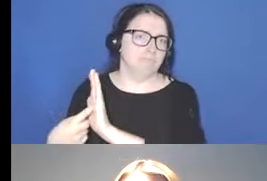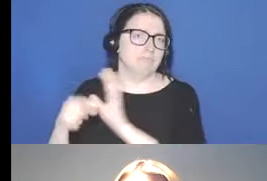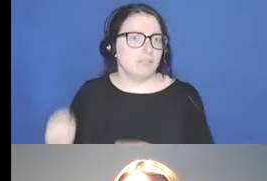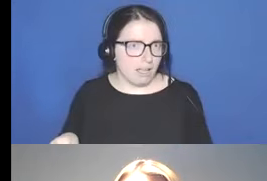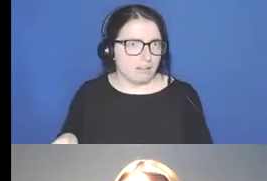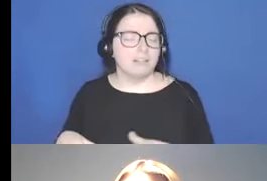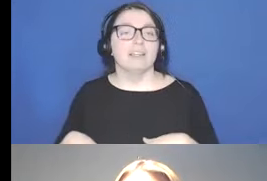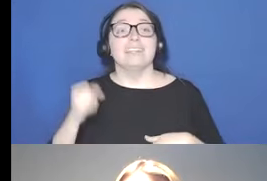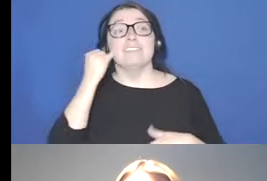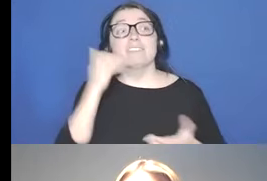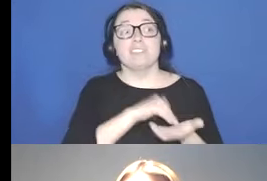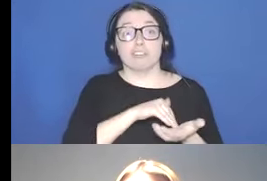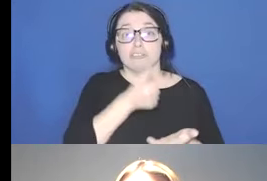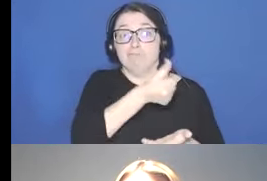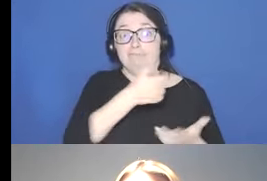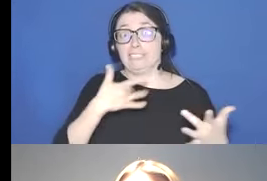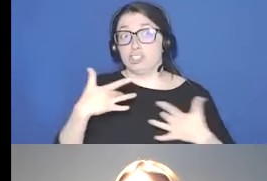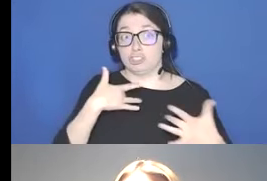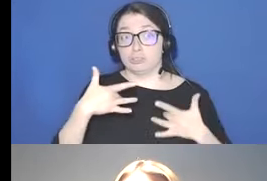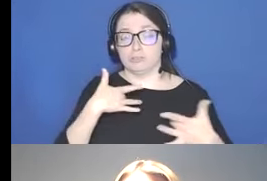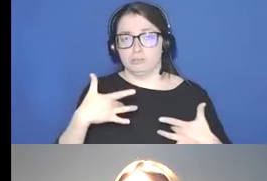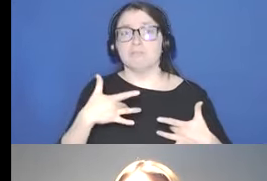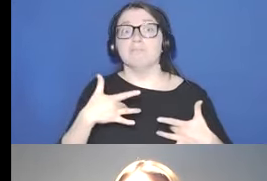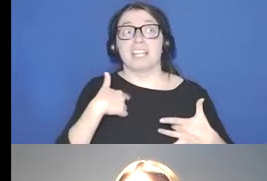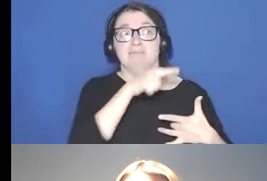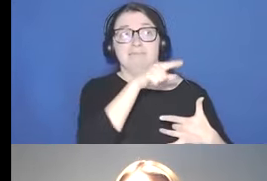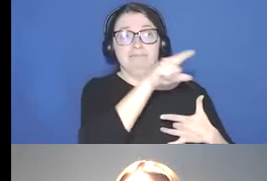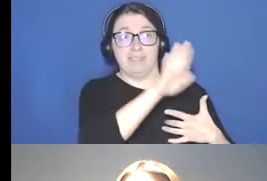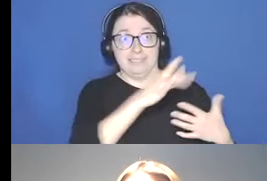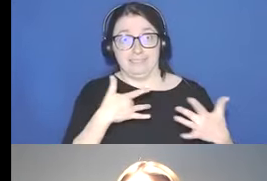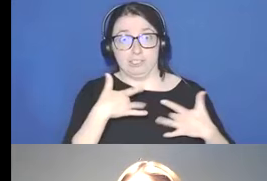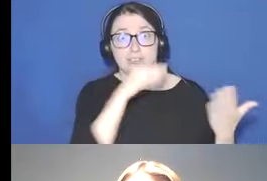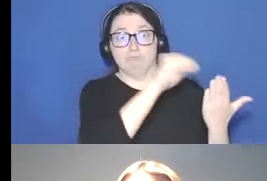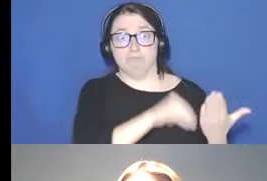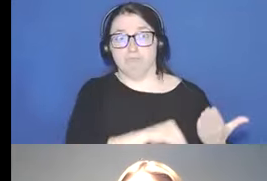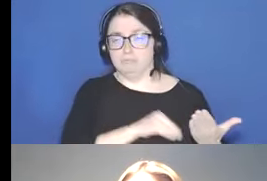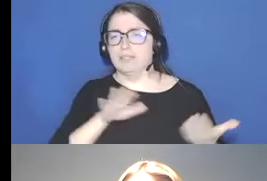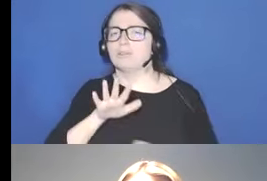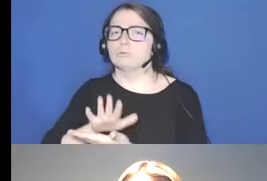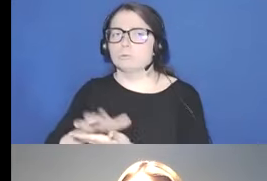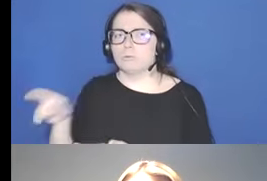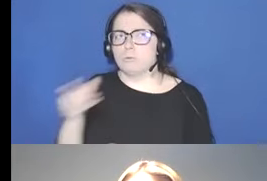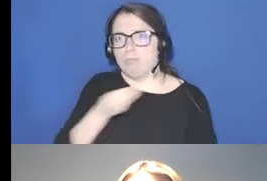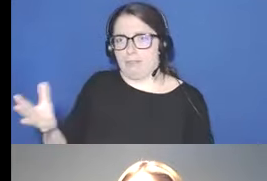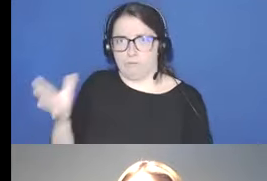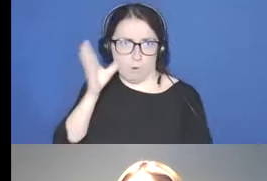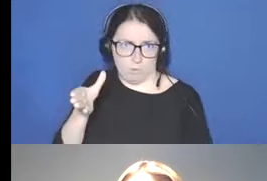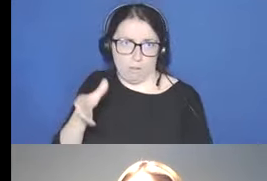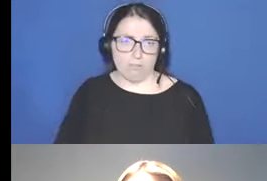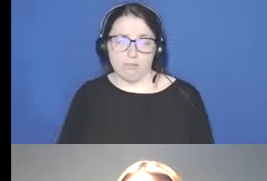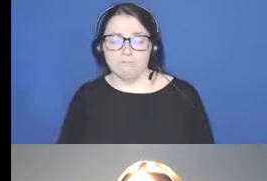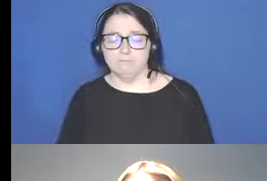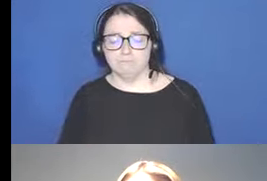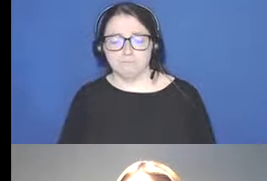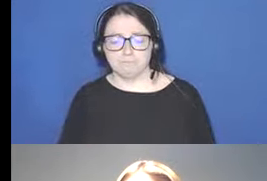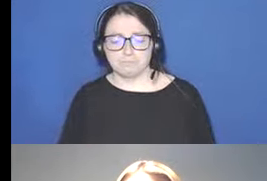having concerns, I will also let the school know. And if they're